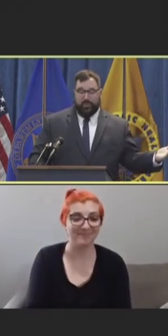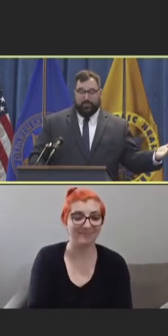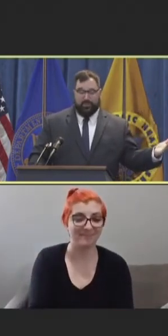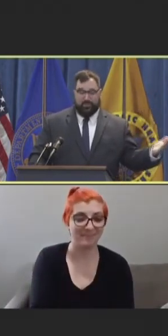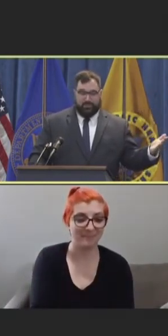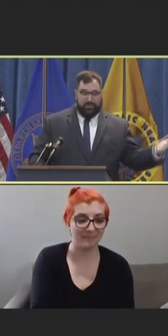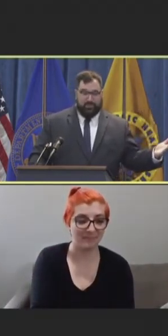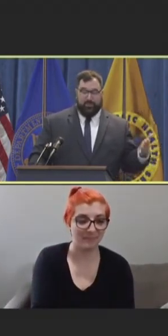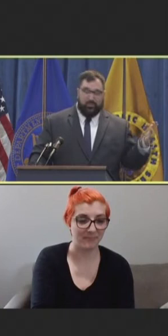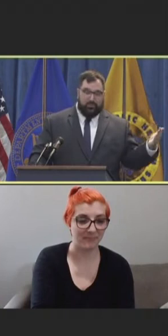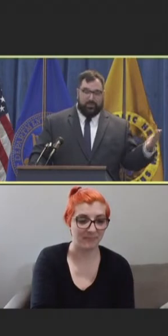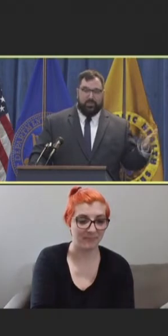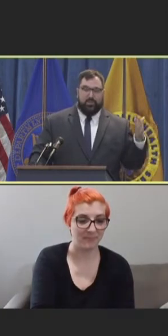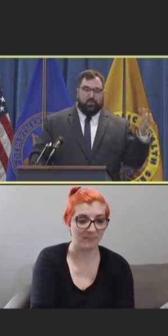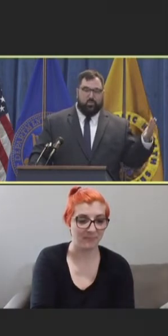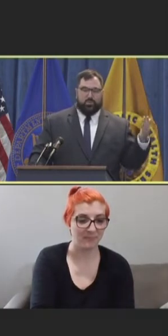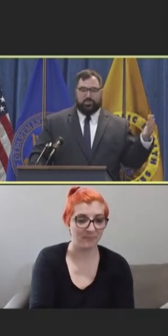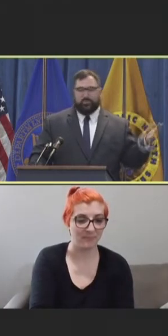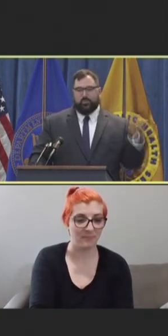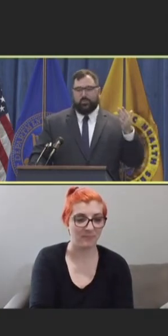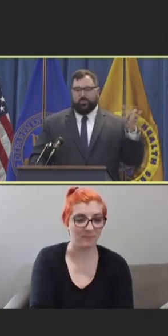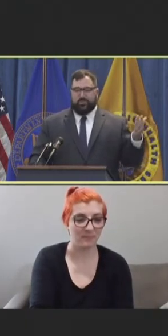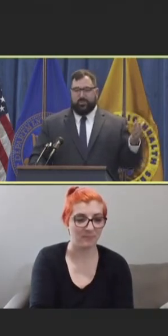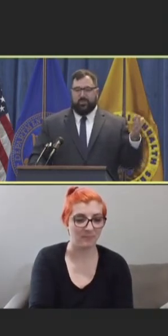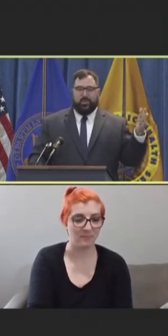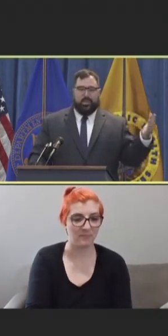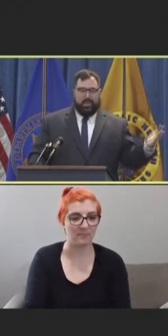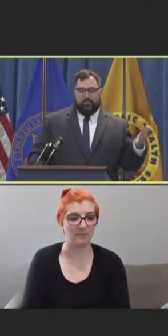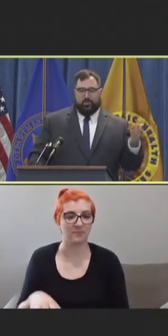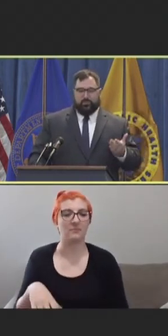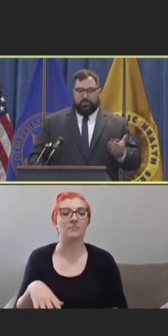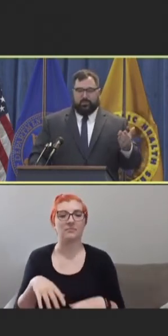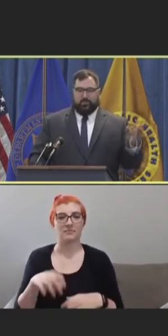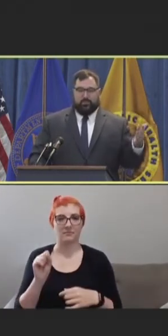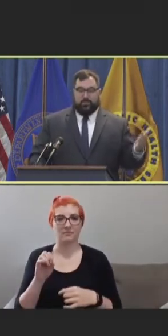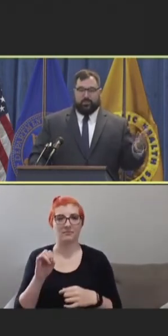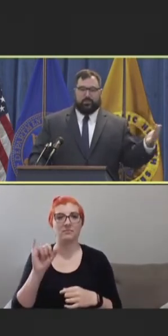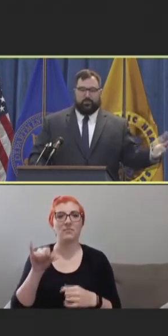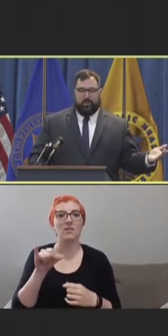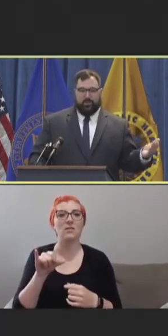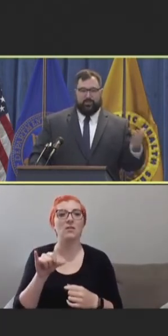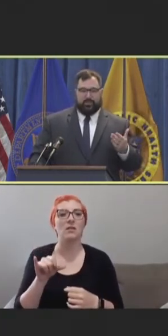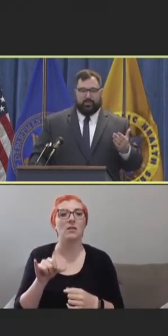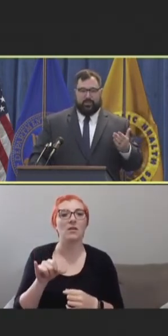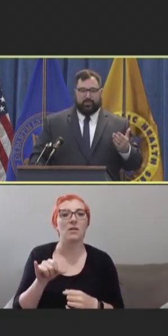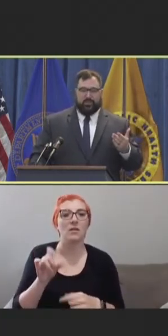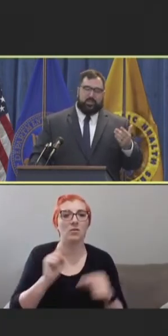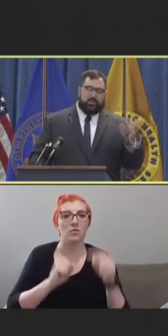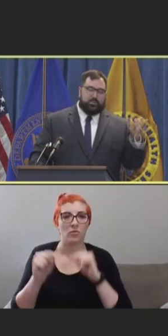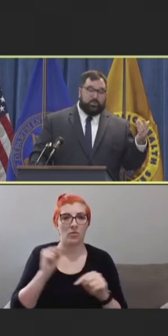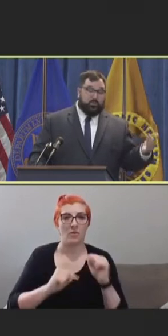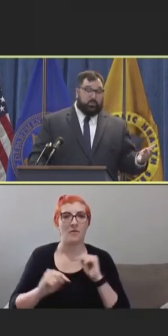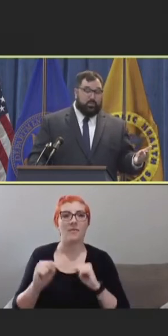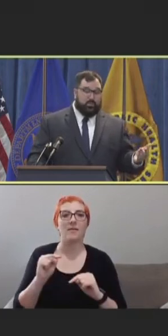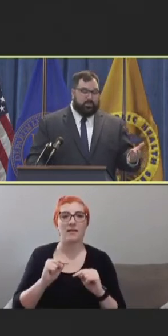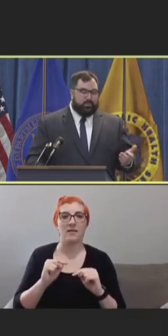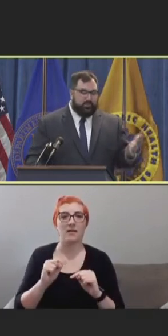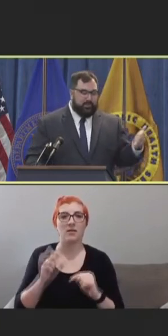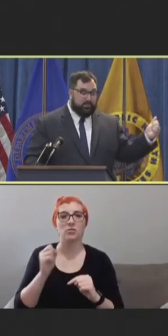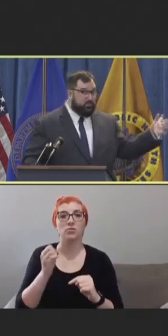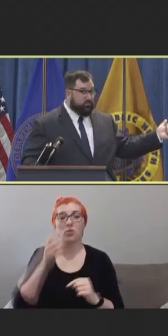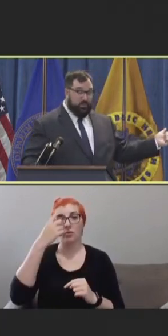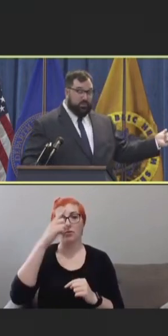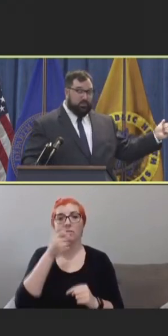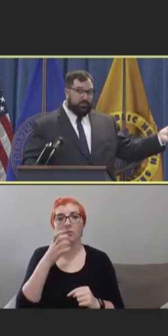another population I was talking about, women, are more susceptible to severe adverse events following vaccination. And so for women,